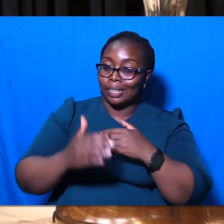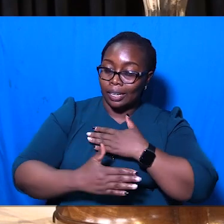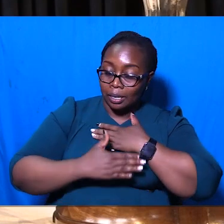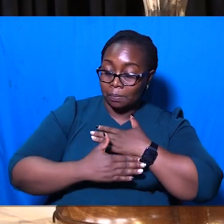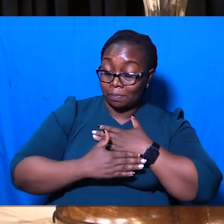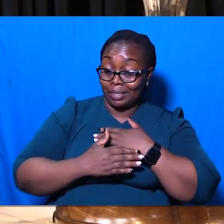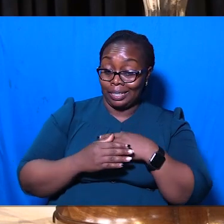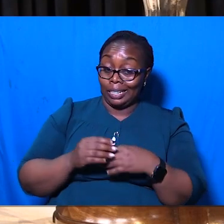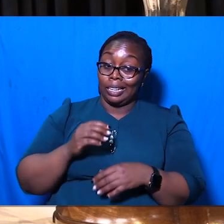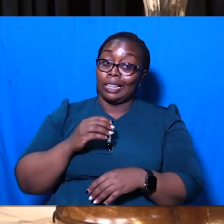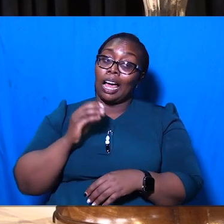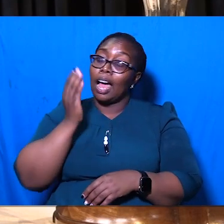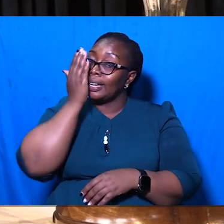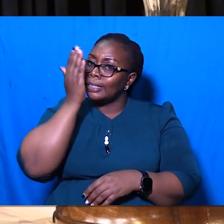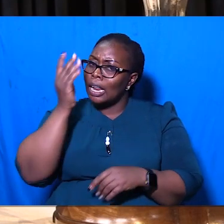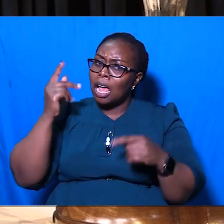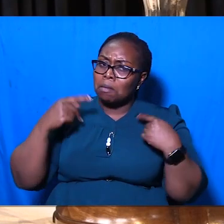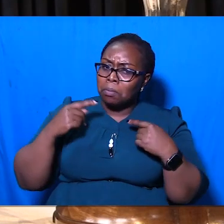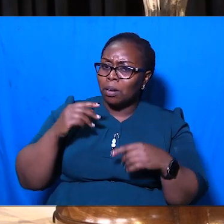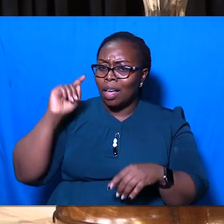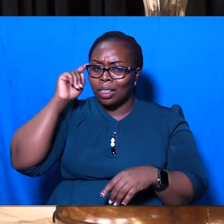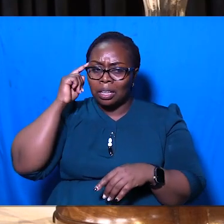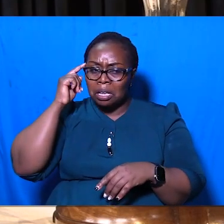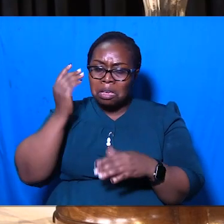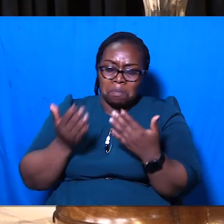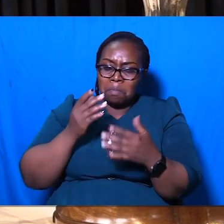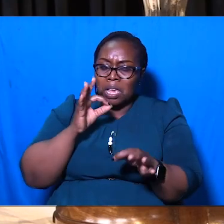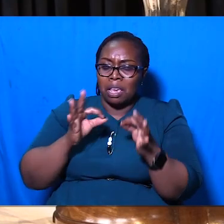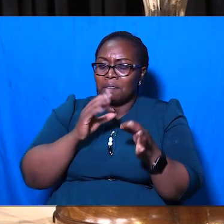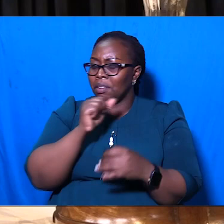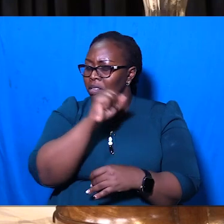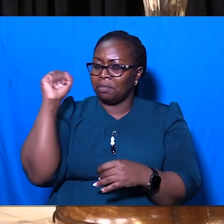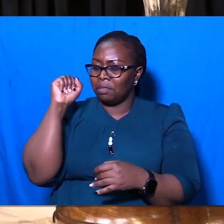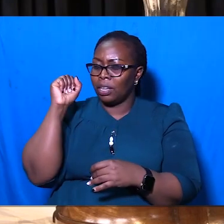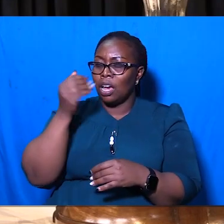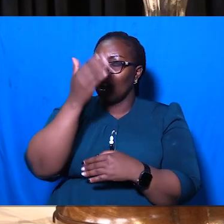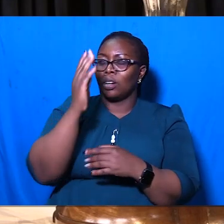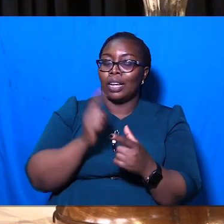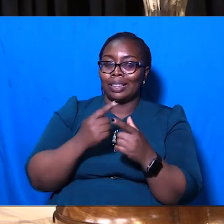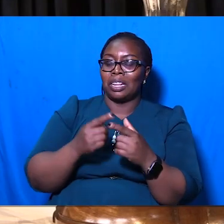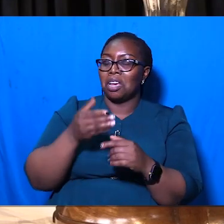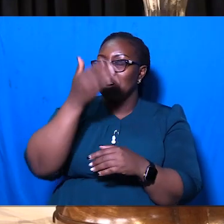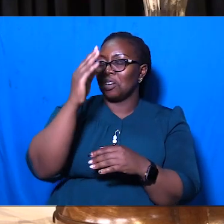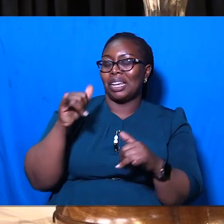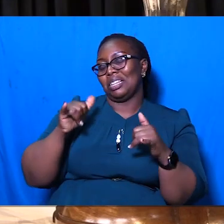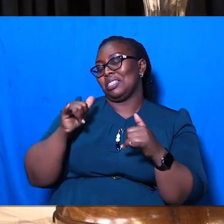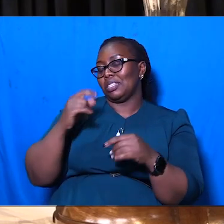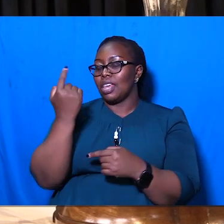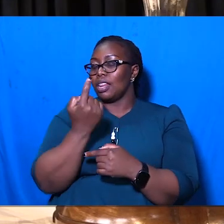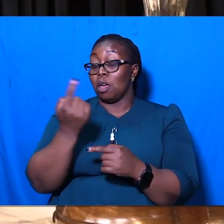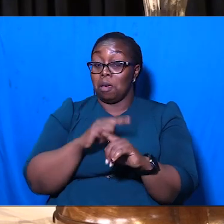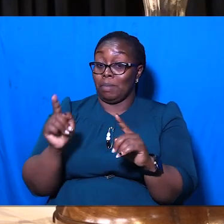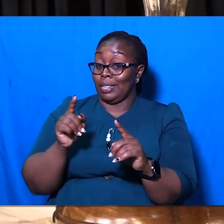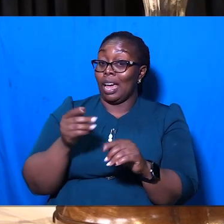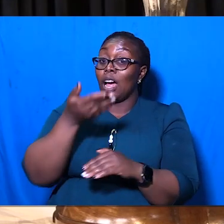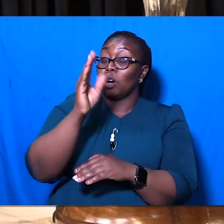rejected God, God will not have anybody. But guess what? God raised the Gentiles and grafted them right in the